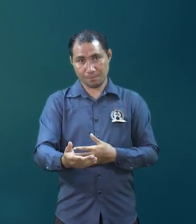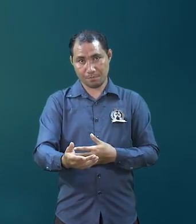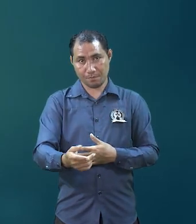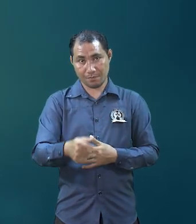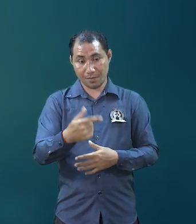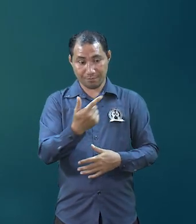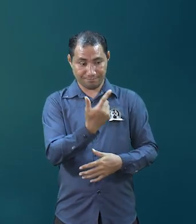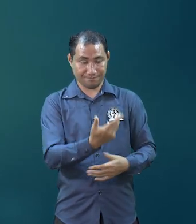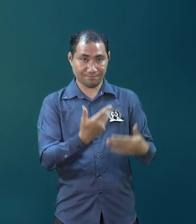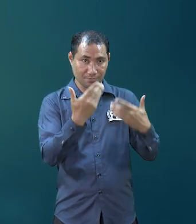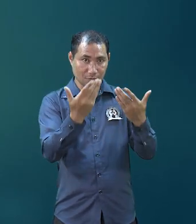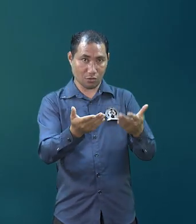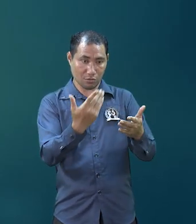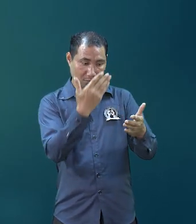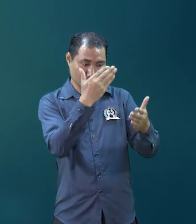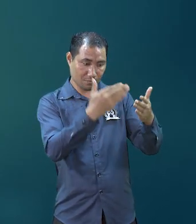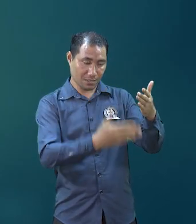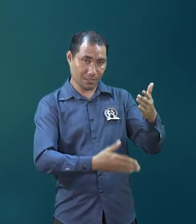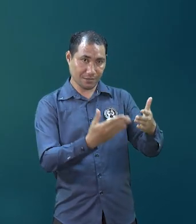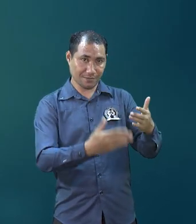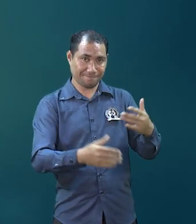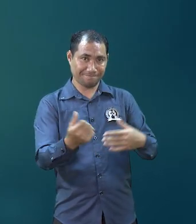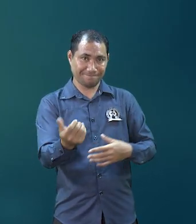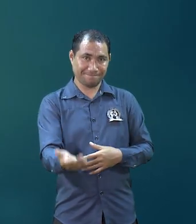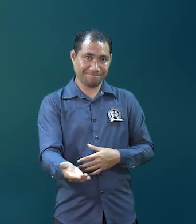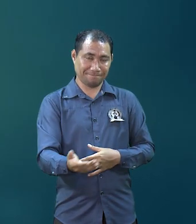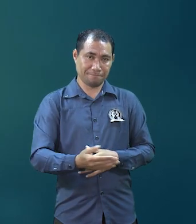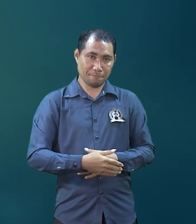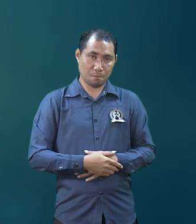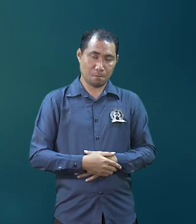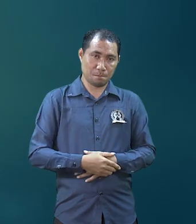And here is my list.